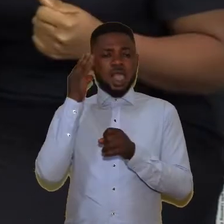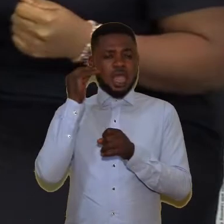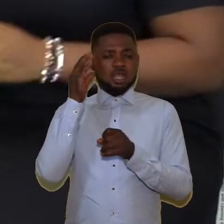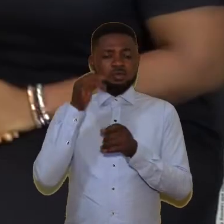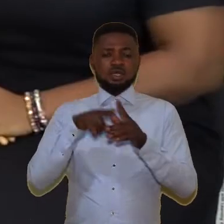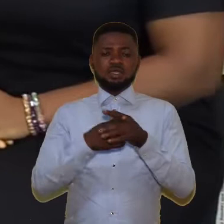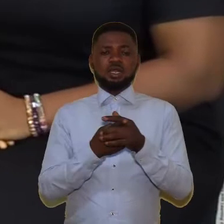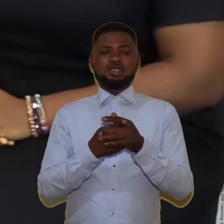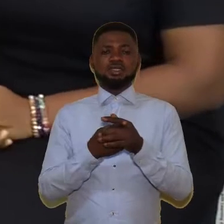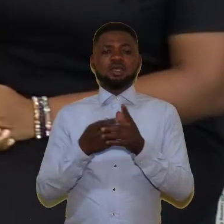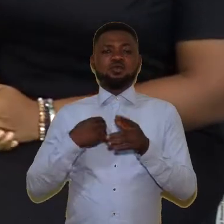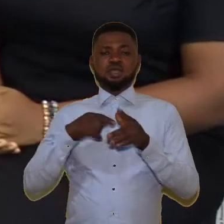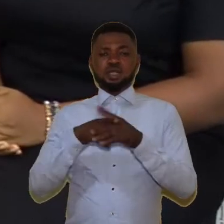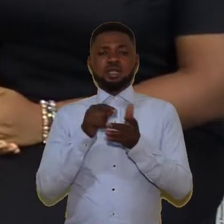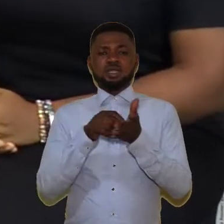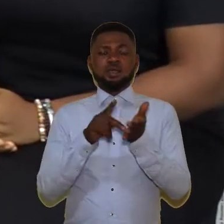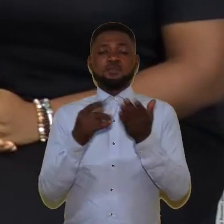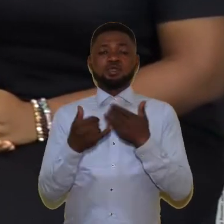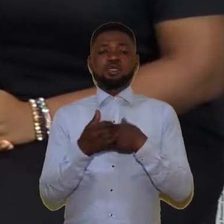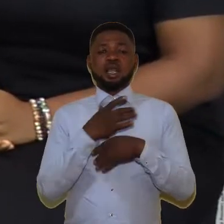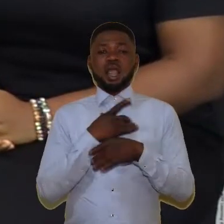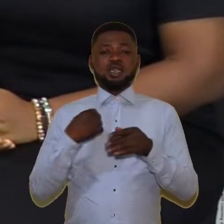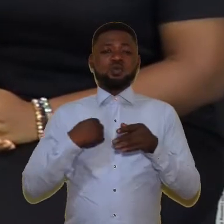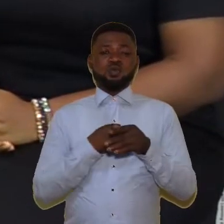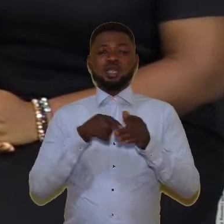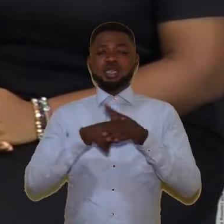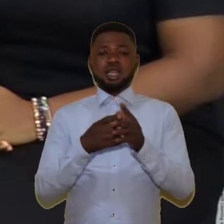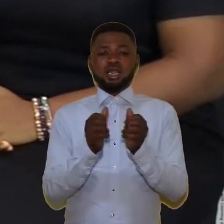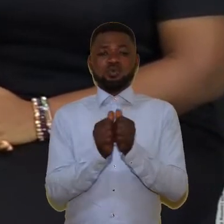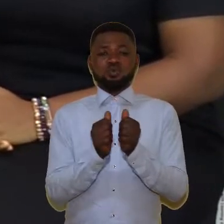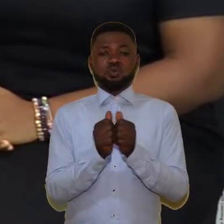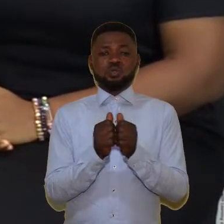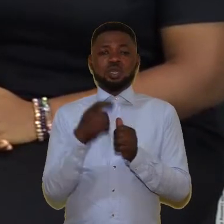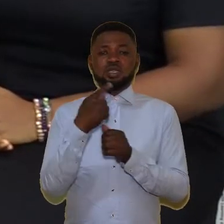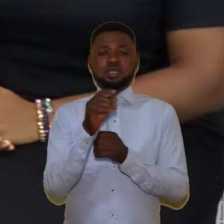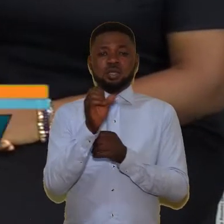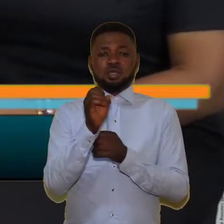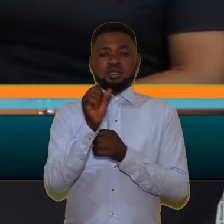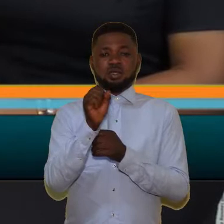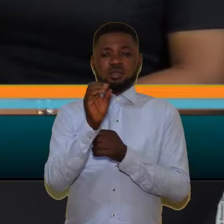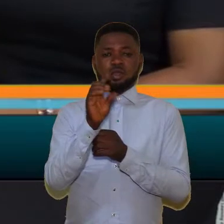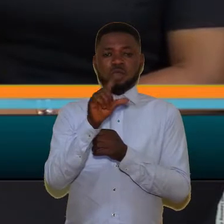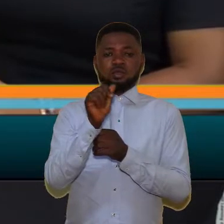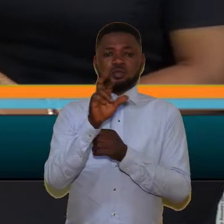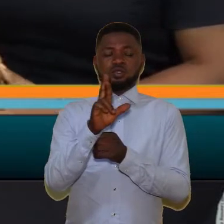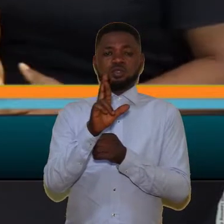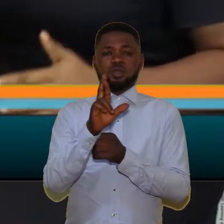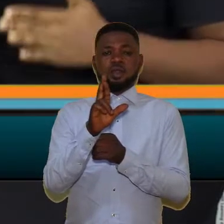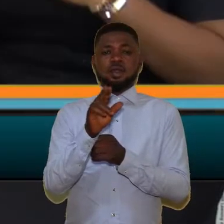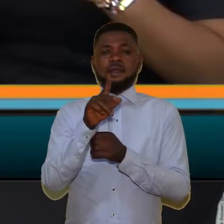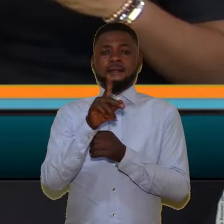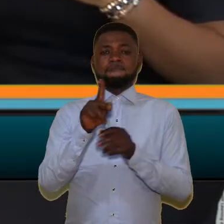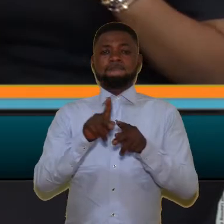itself started. We started this project, and we started with the solar the